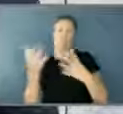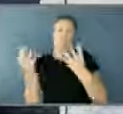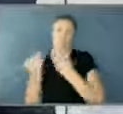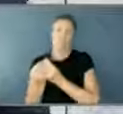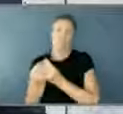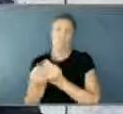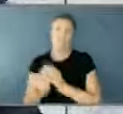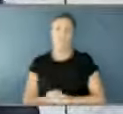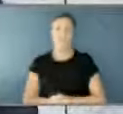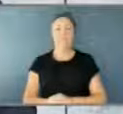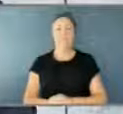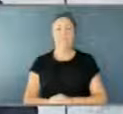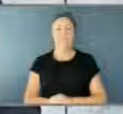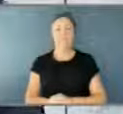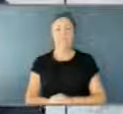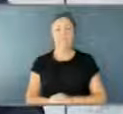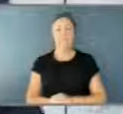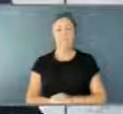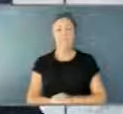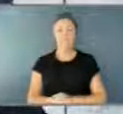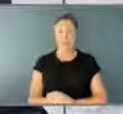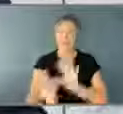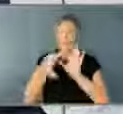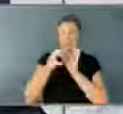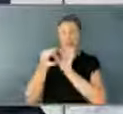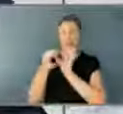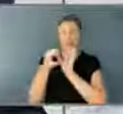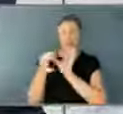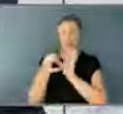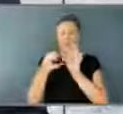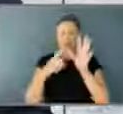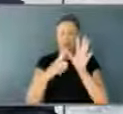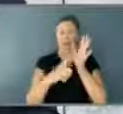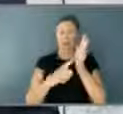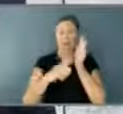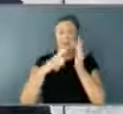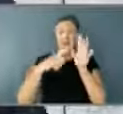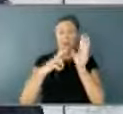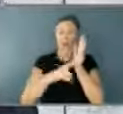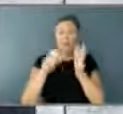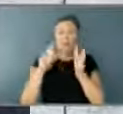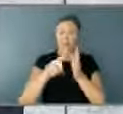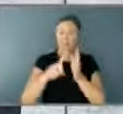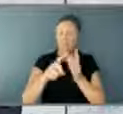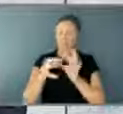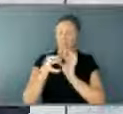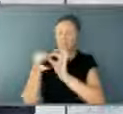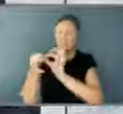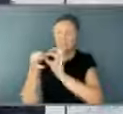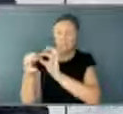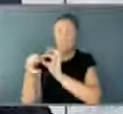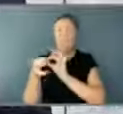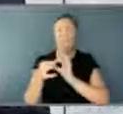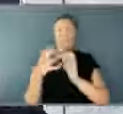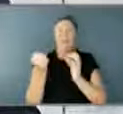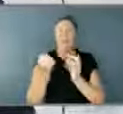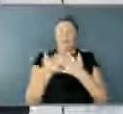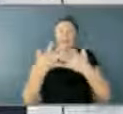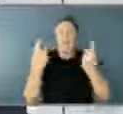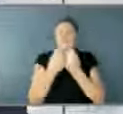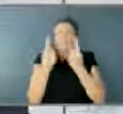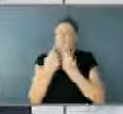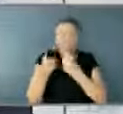absolutely always matter, those relationships, particularly the alliance relationships, but also the Five Eyes relationships and the broadening of those of that